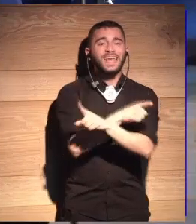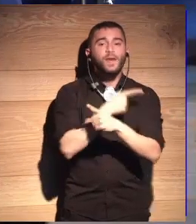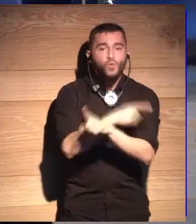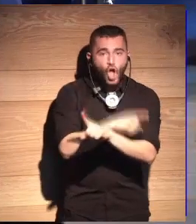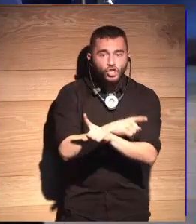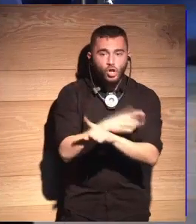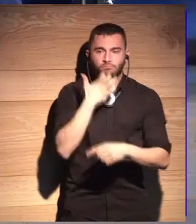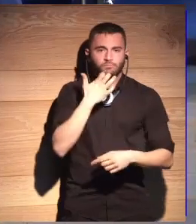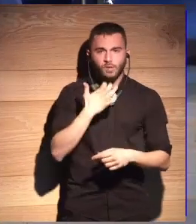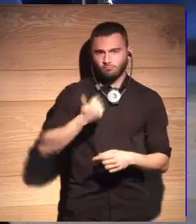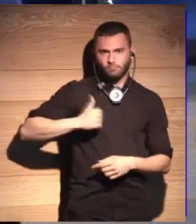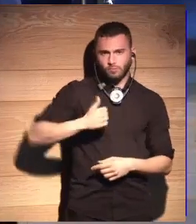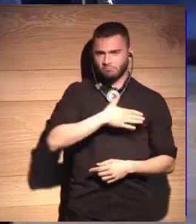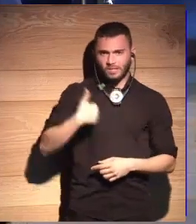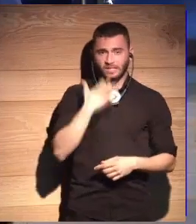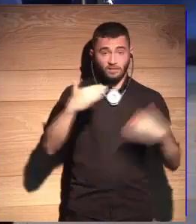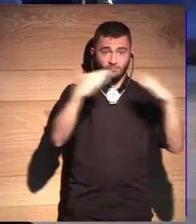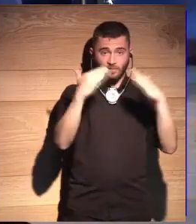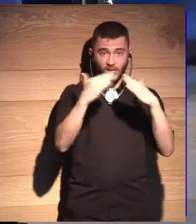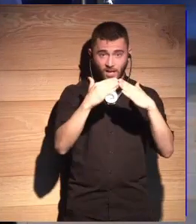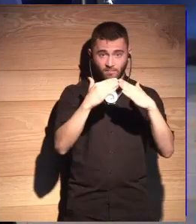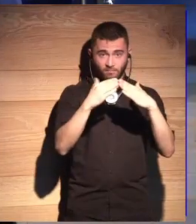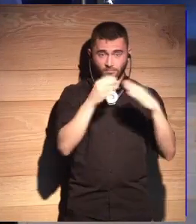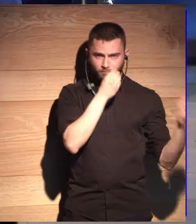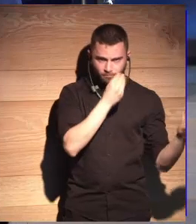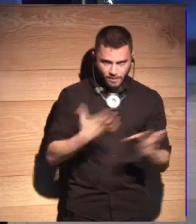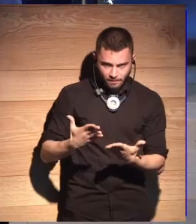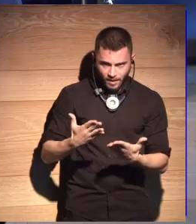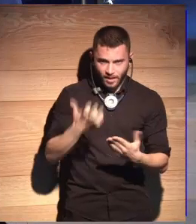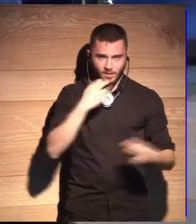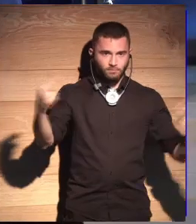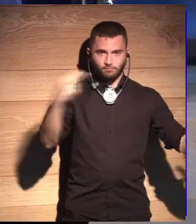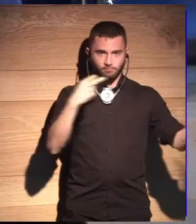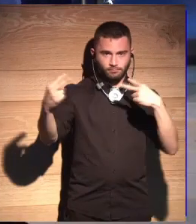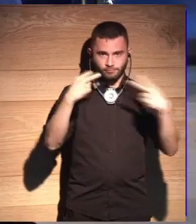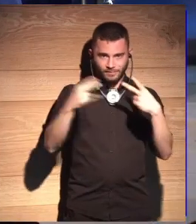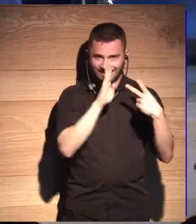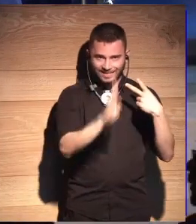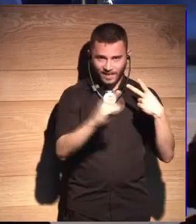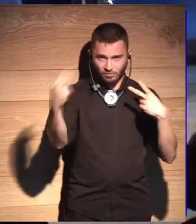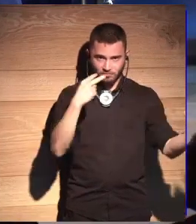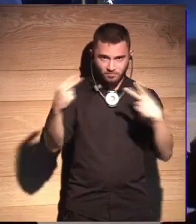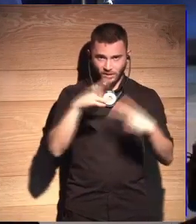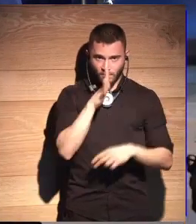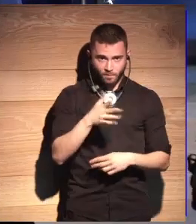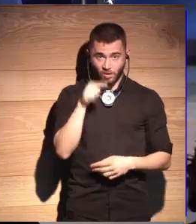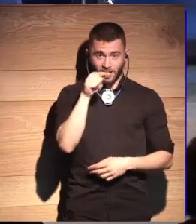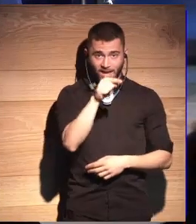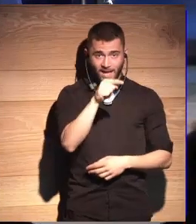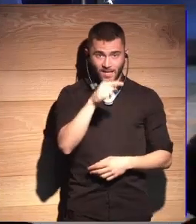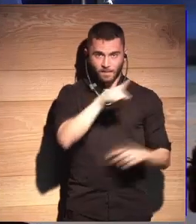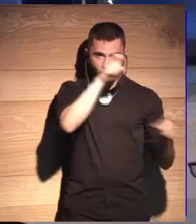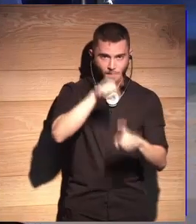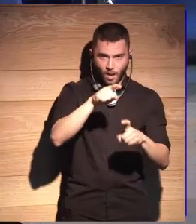nerviosos, so that you can use it if you're at home. If you are watching us through the streaming, you can